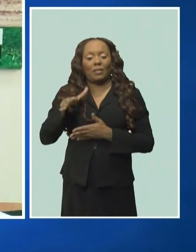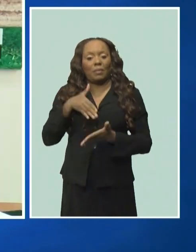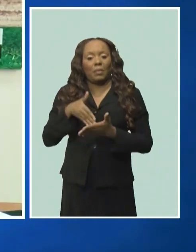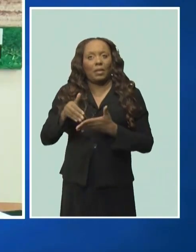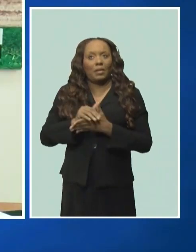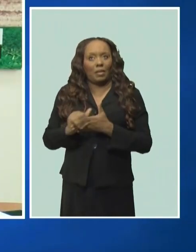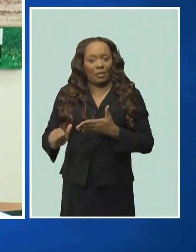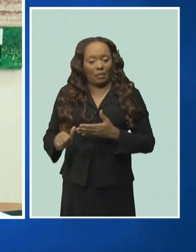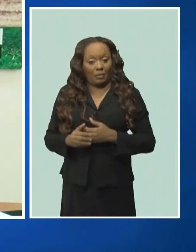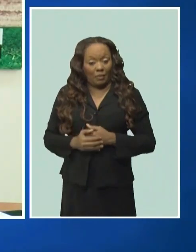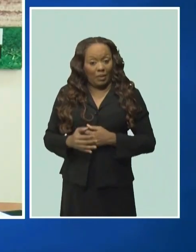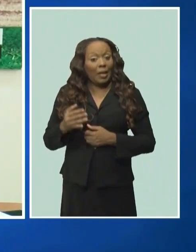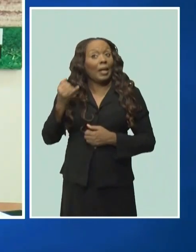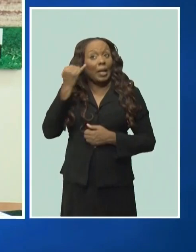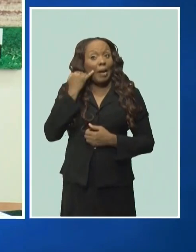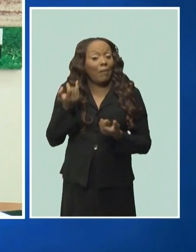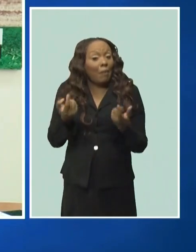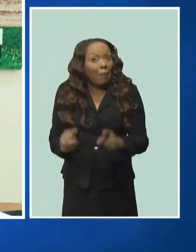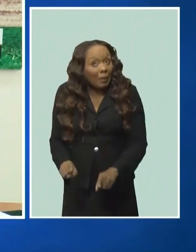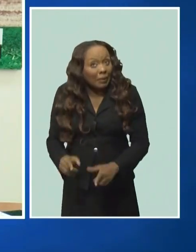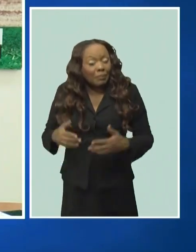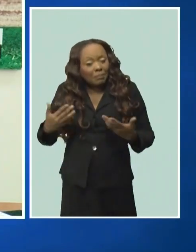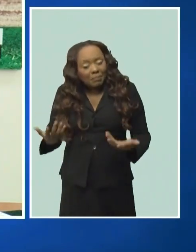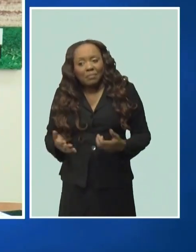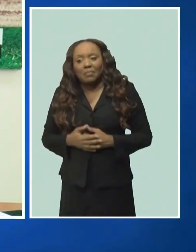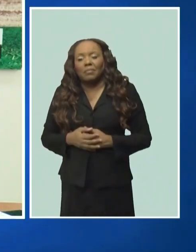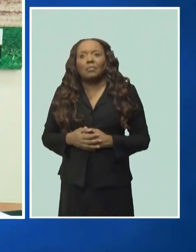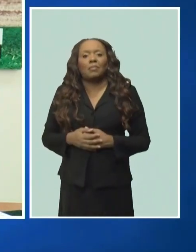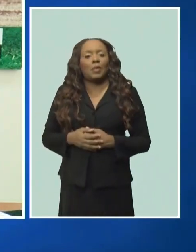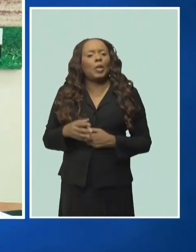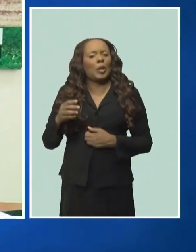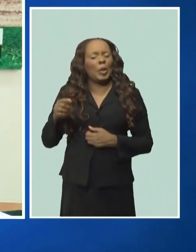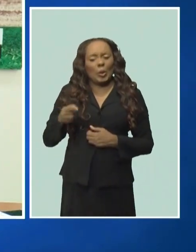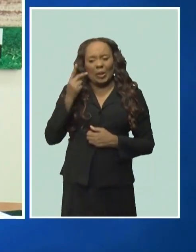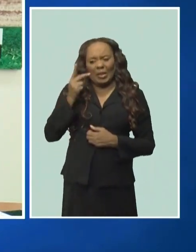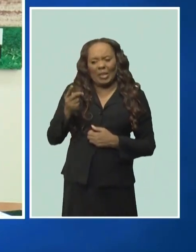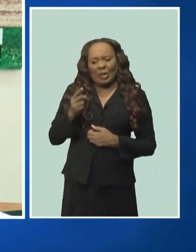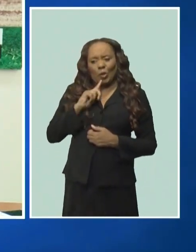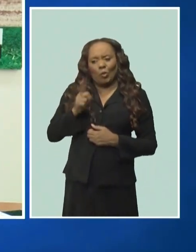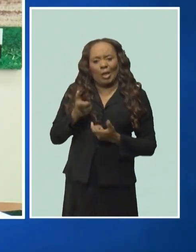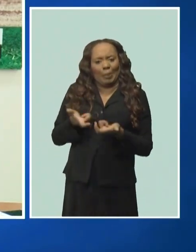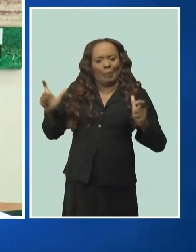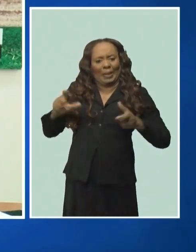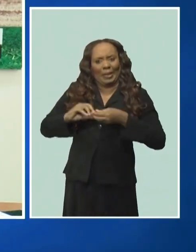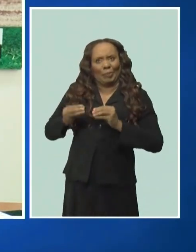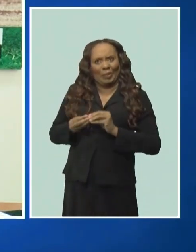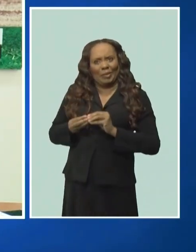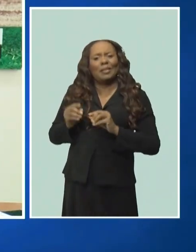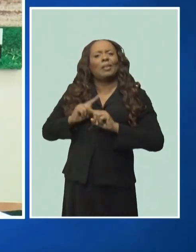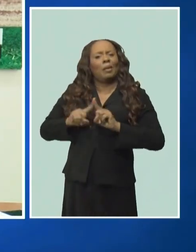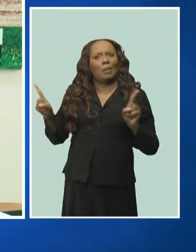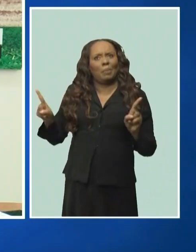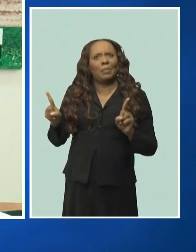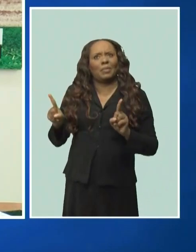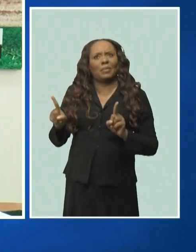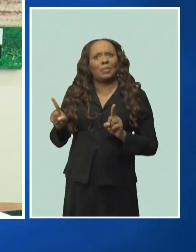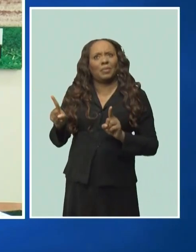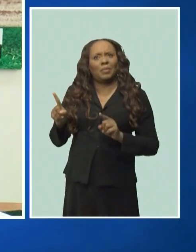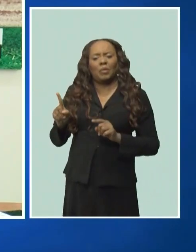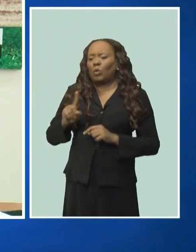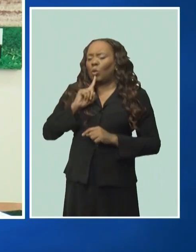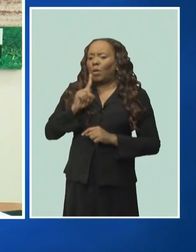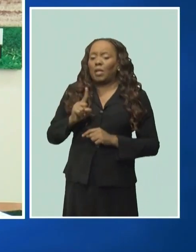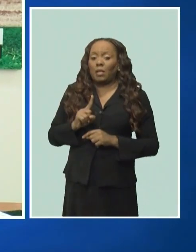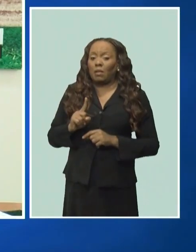that happens, and these are obviously, these are big numbers for Barbados, but this is making a business case, immediate